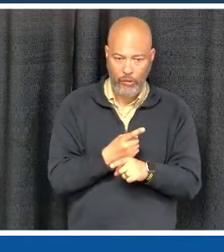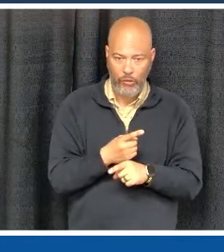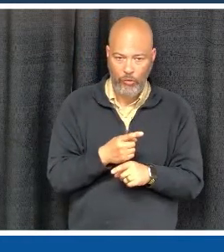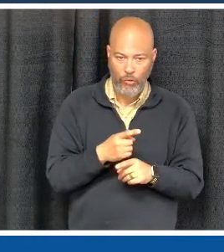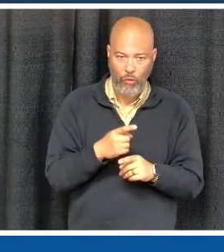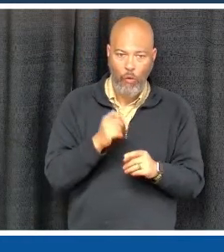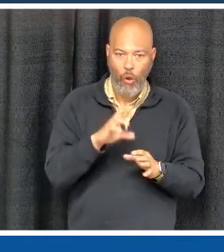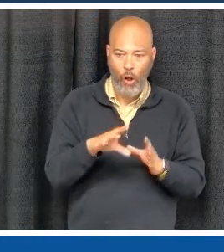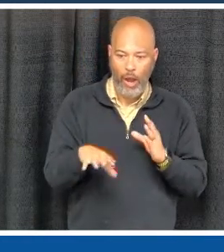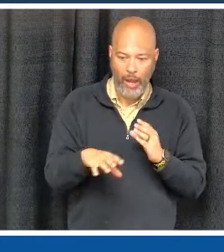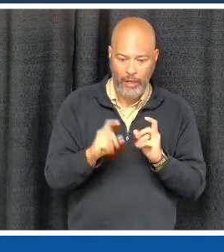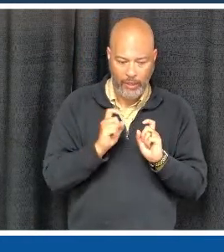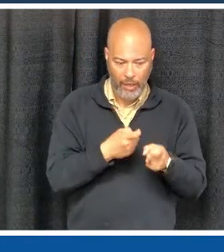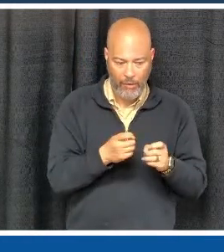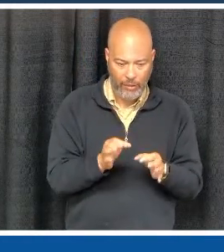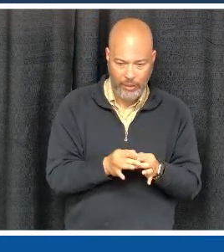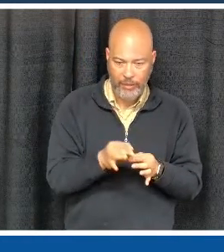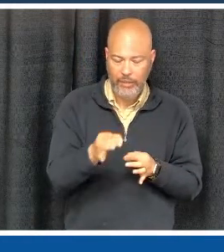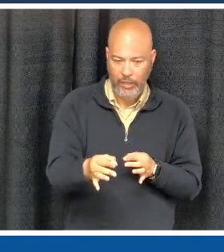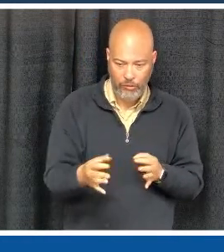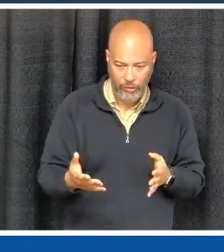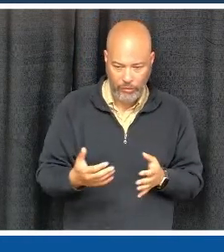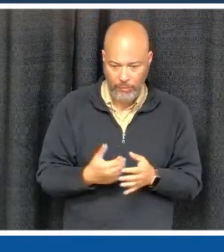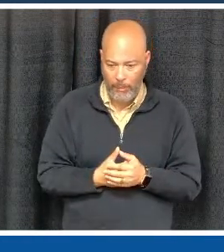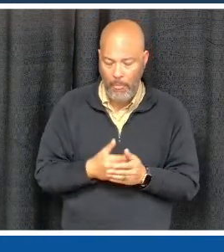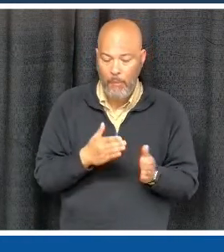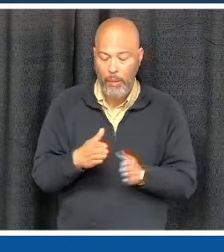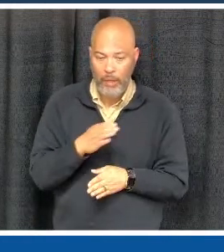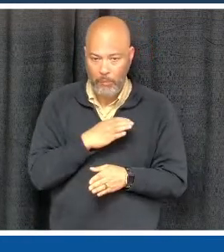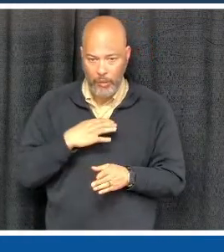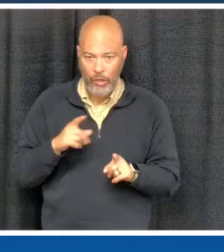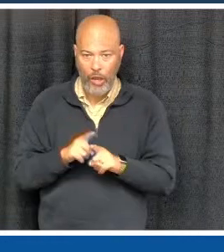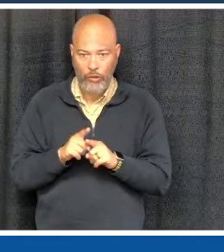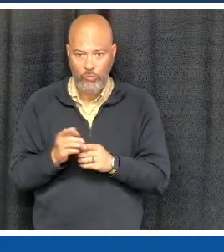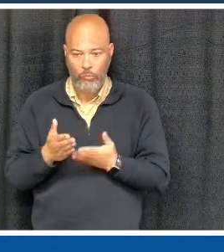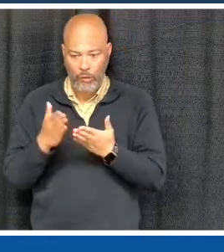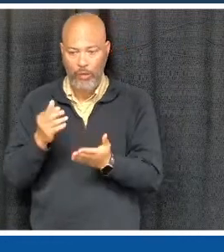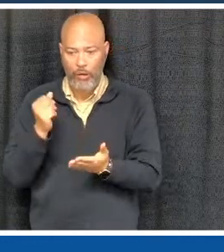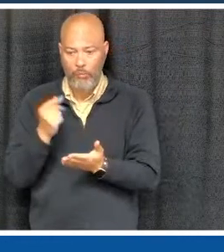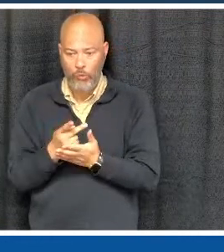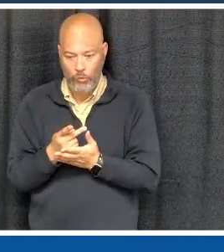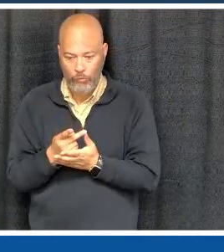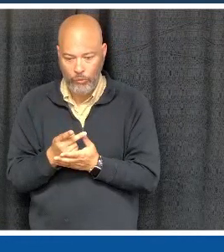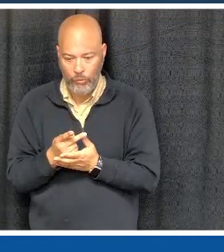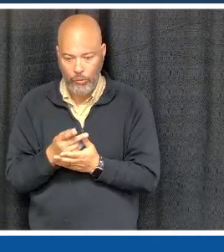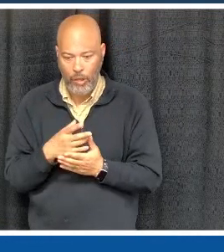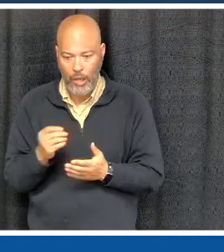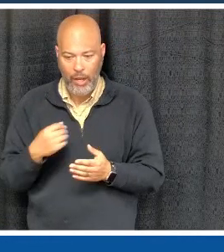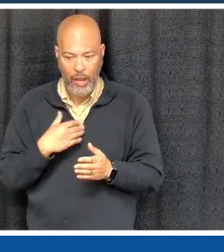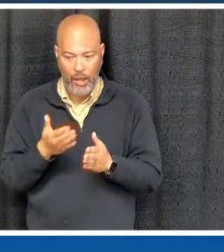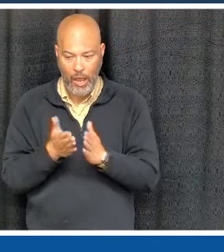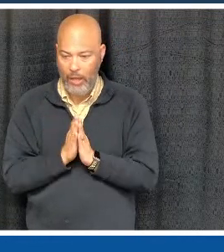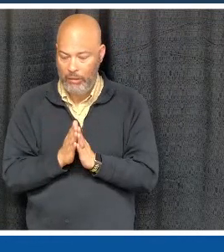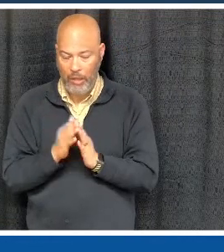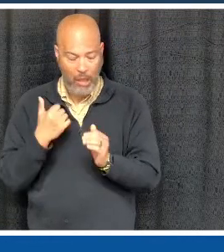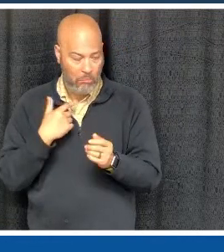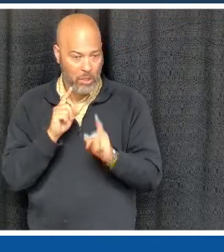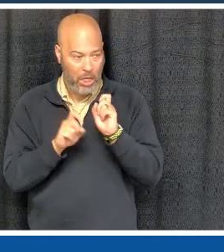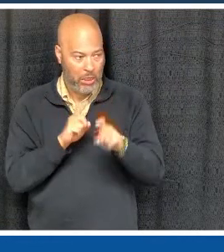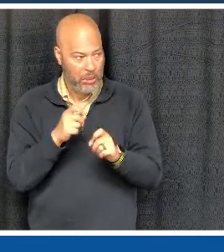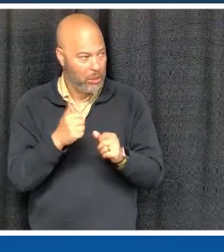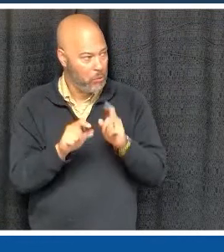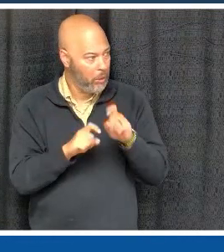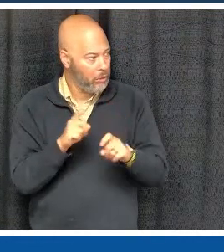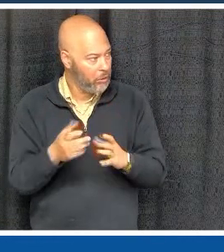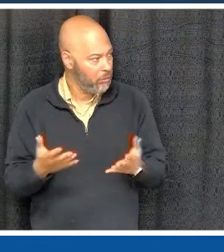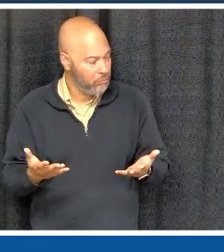extension granted by the RPC. The Planning Commission also recommended approval of this plan, and I'll take any questions. Thank you, Mr.